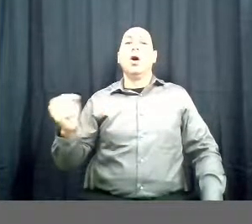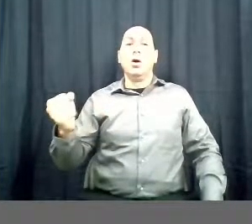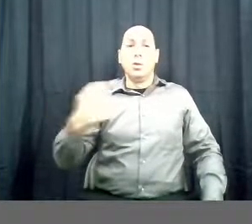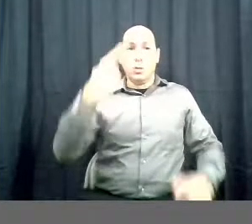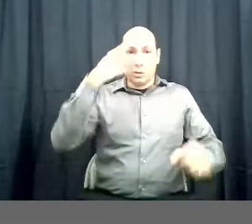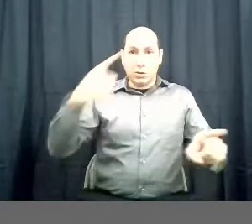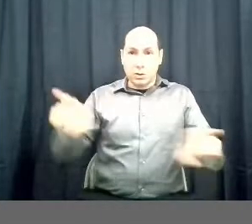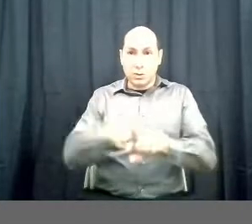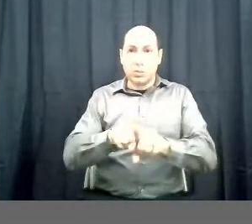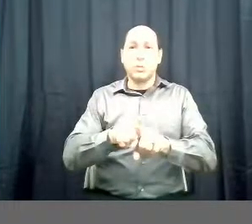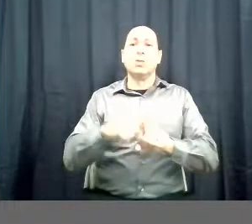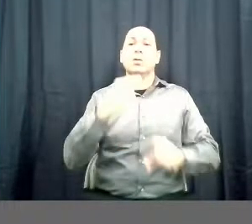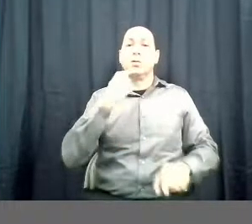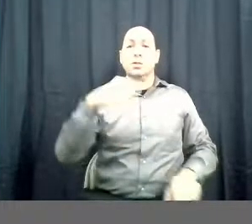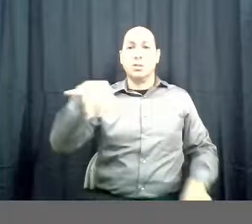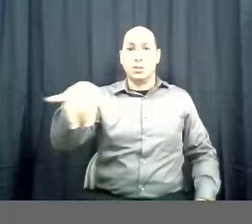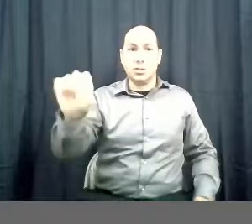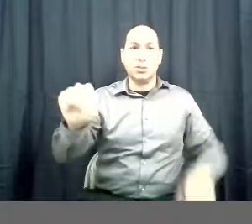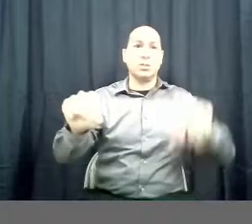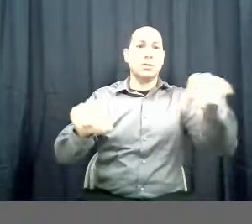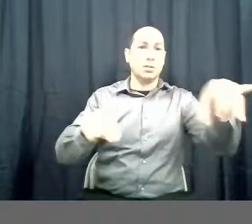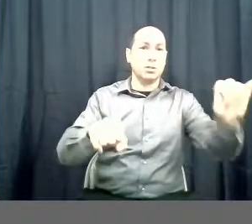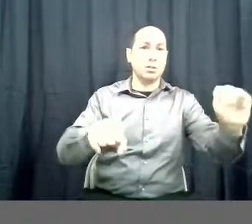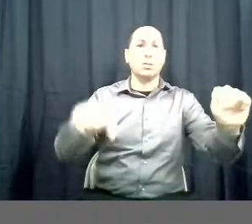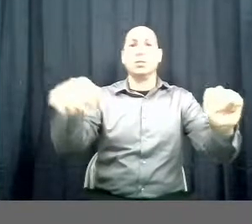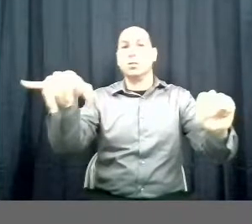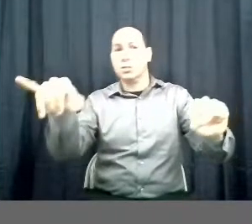Yes. Yes. Any opposed?